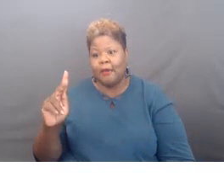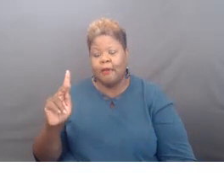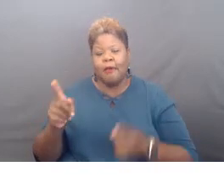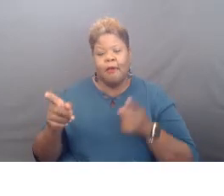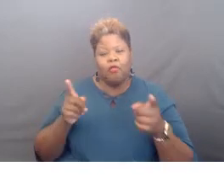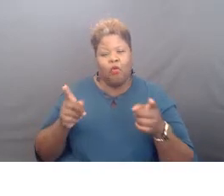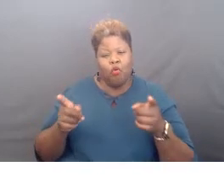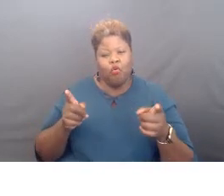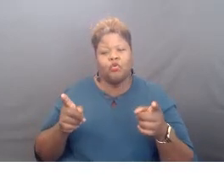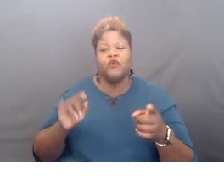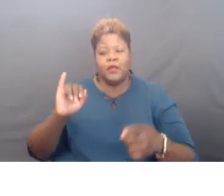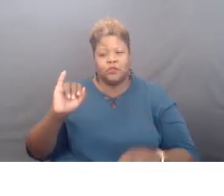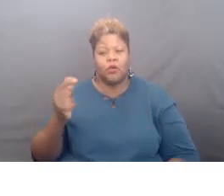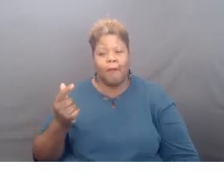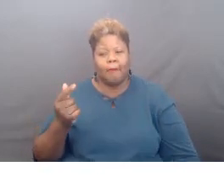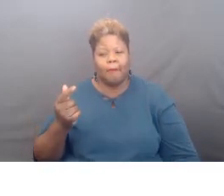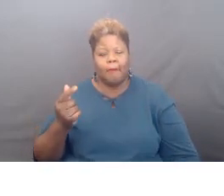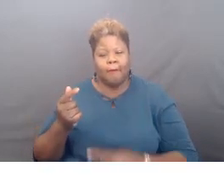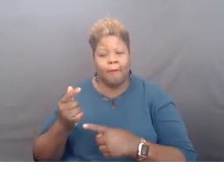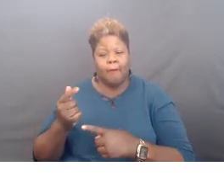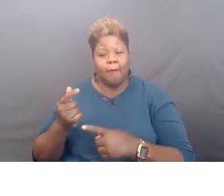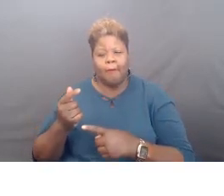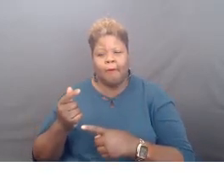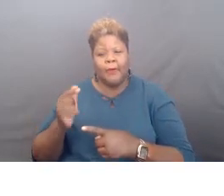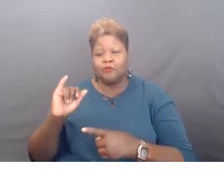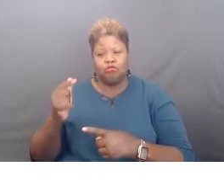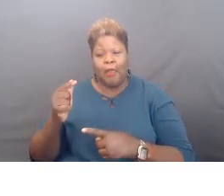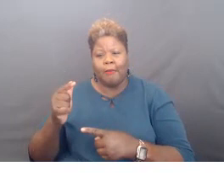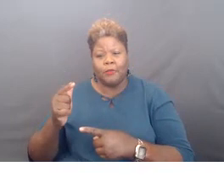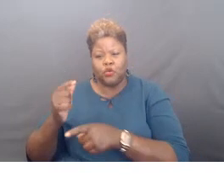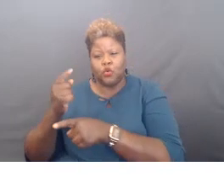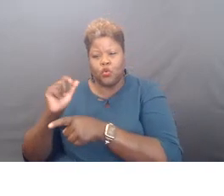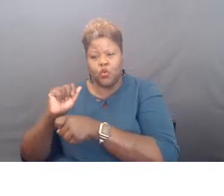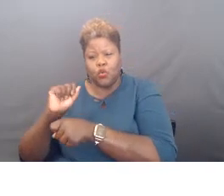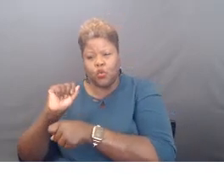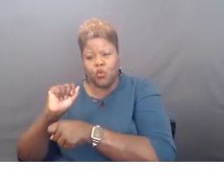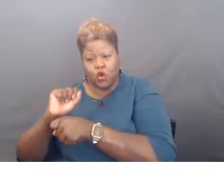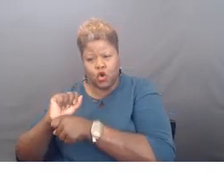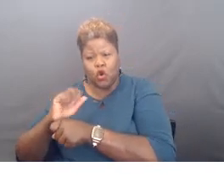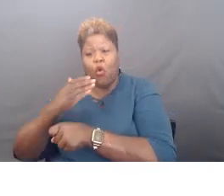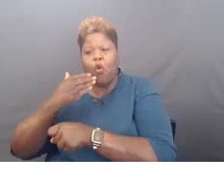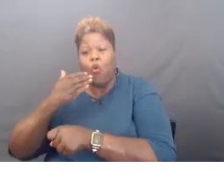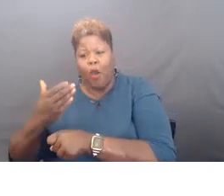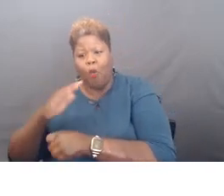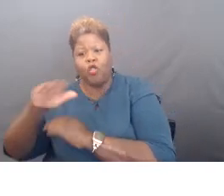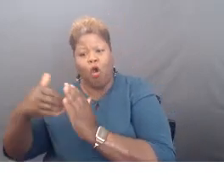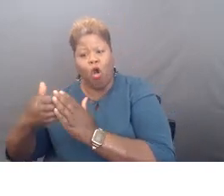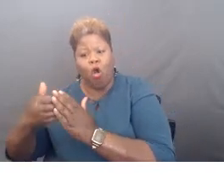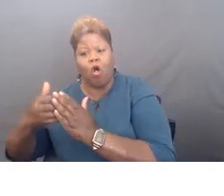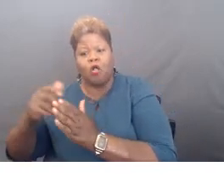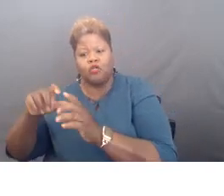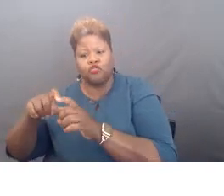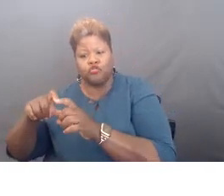more so in Instagram. Instagram's alt text feature does not work properly with all screen readers. So it's best to put it in the